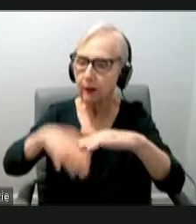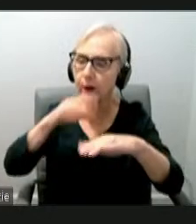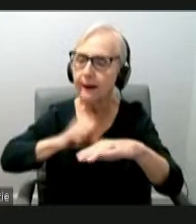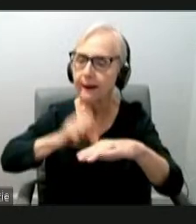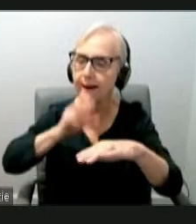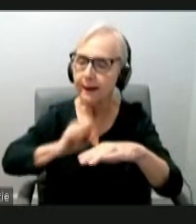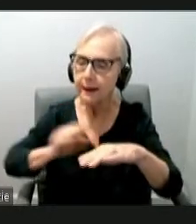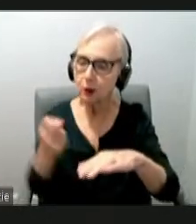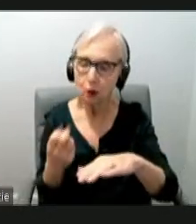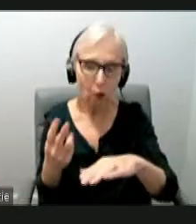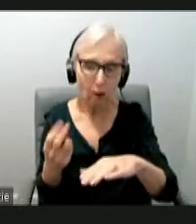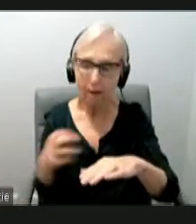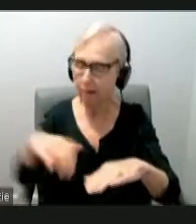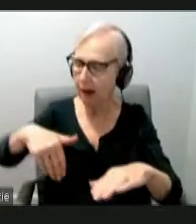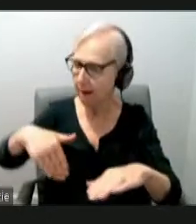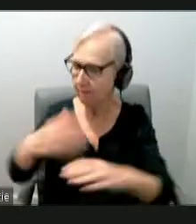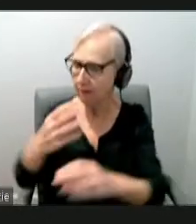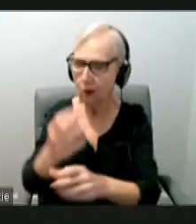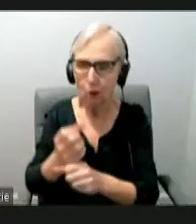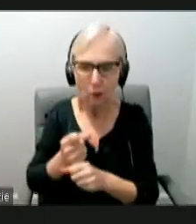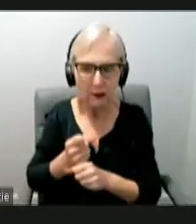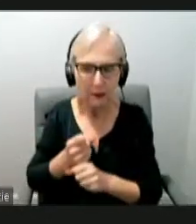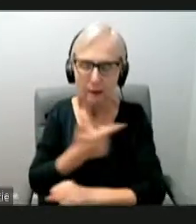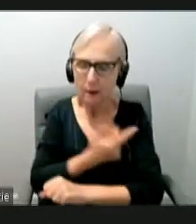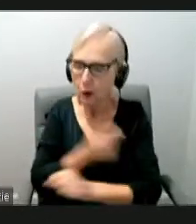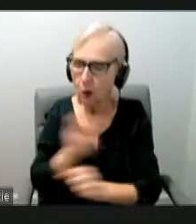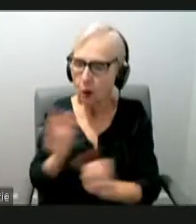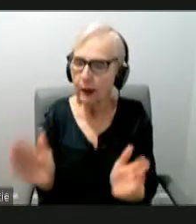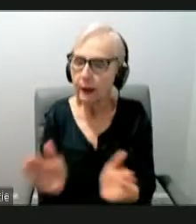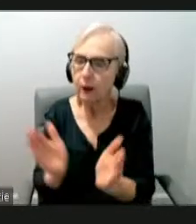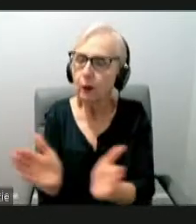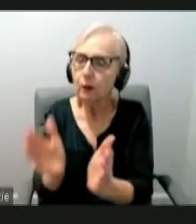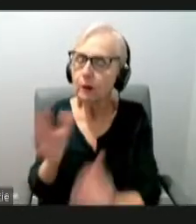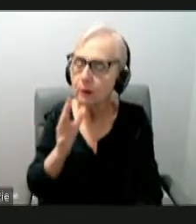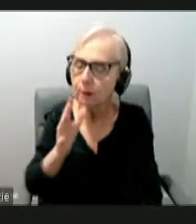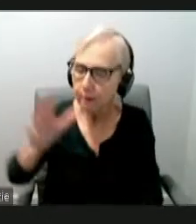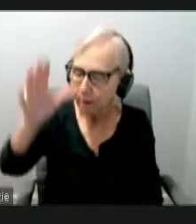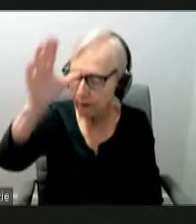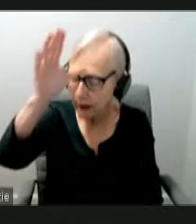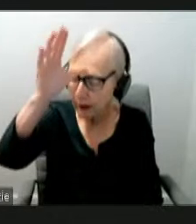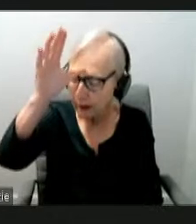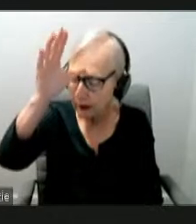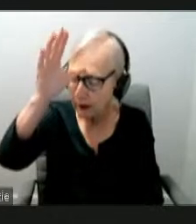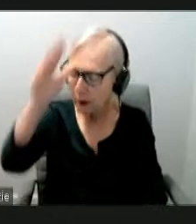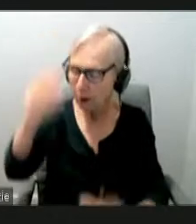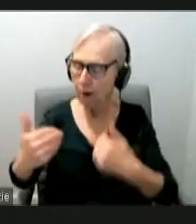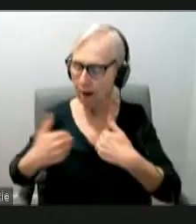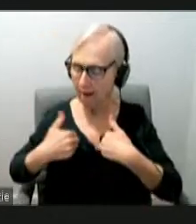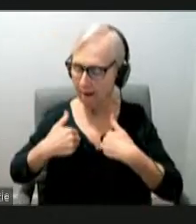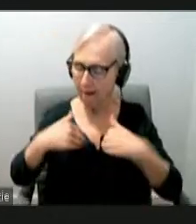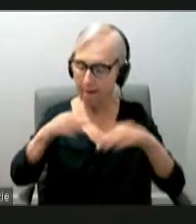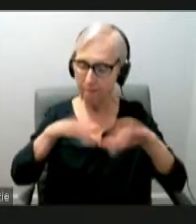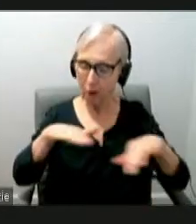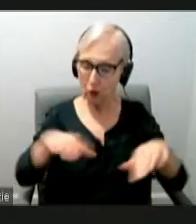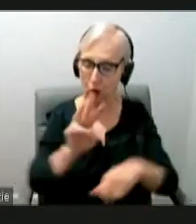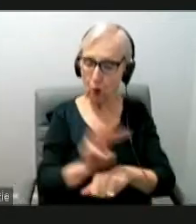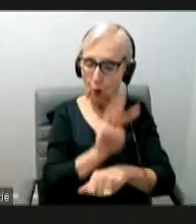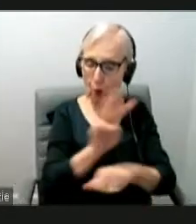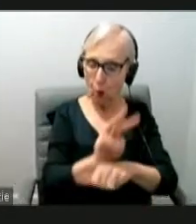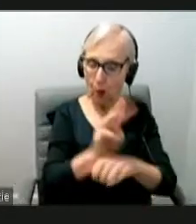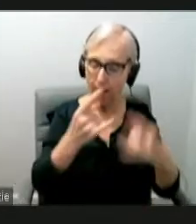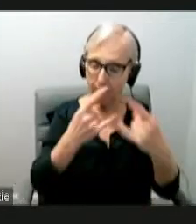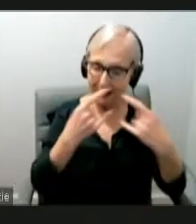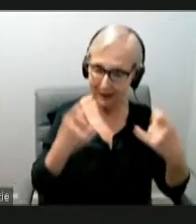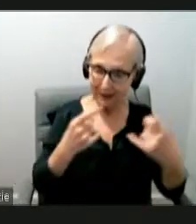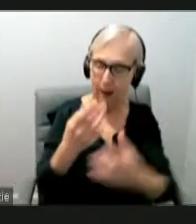unvaccinated at this time. And so I certainly urge parents to have their children wear masks in school, but also have their